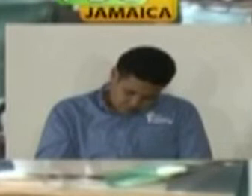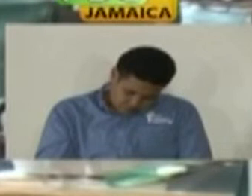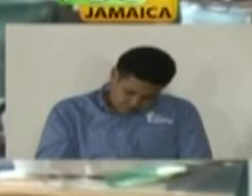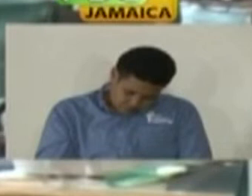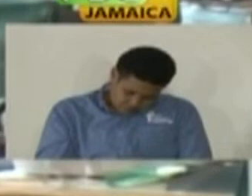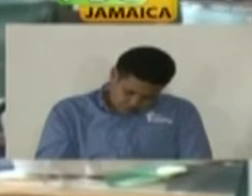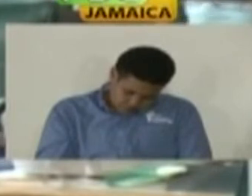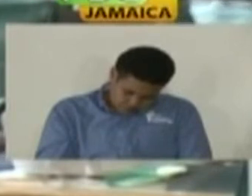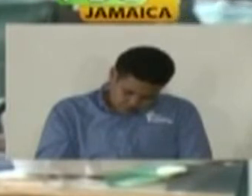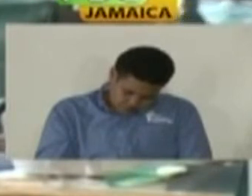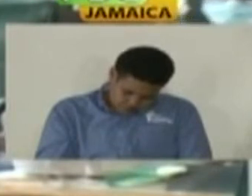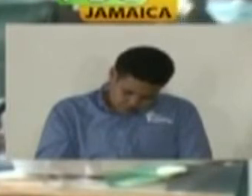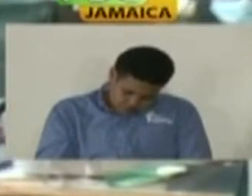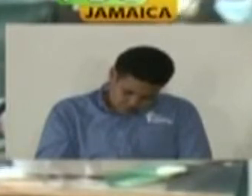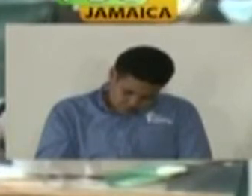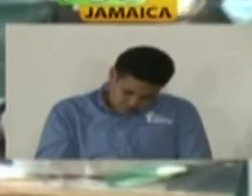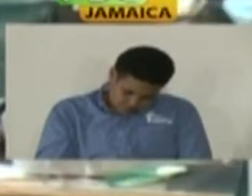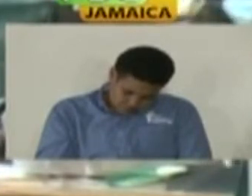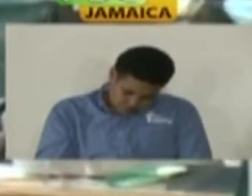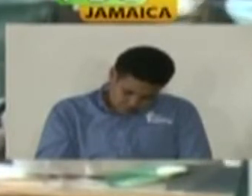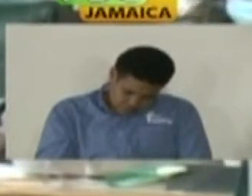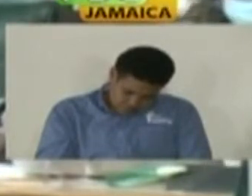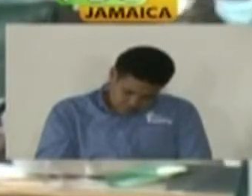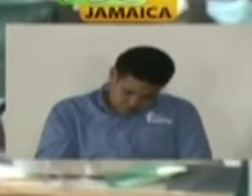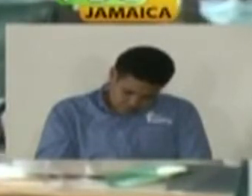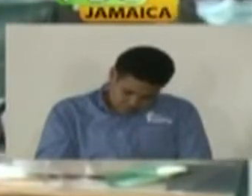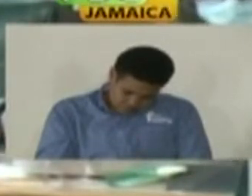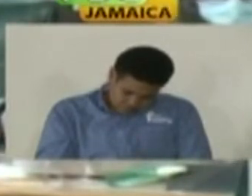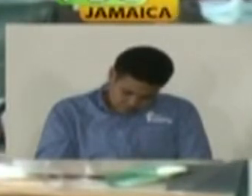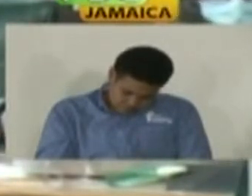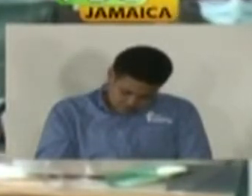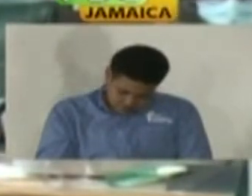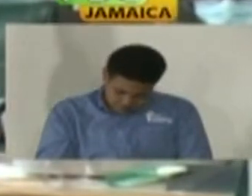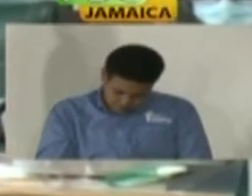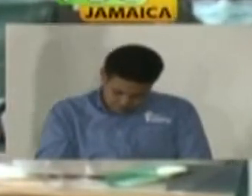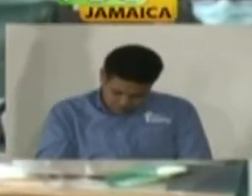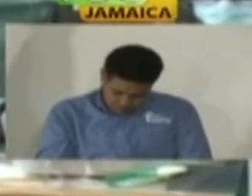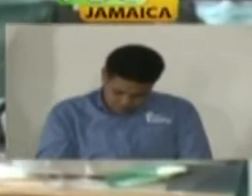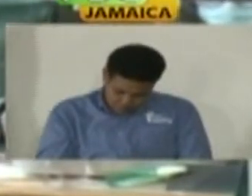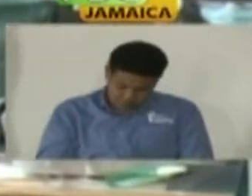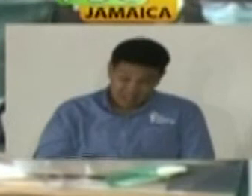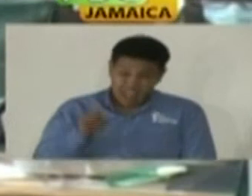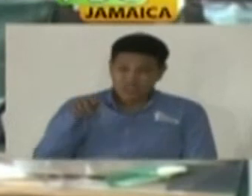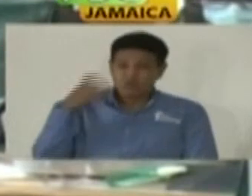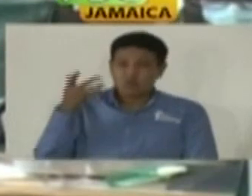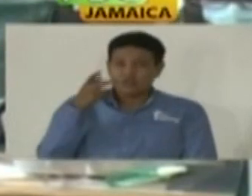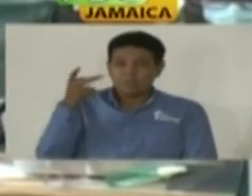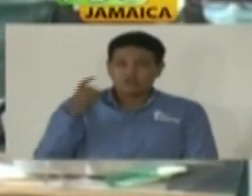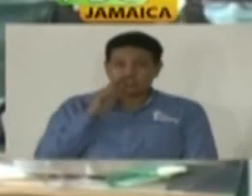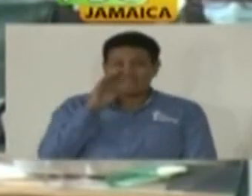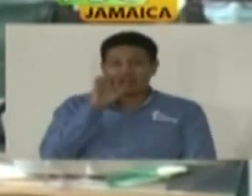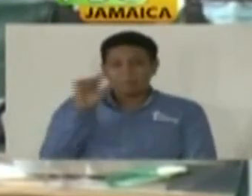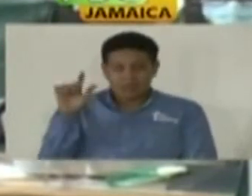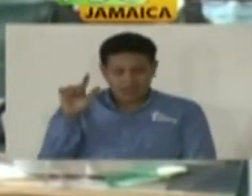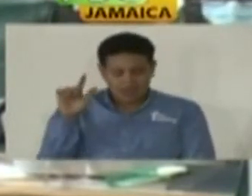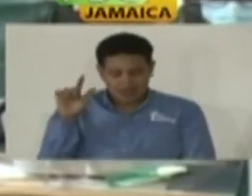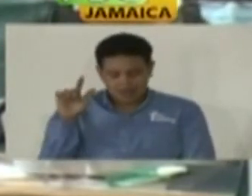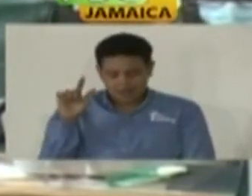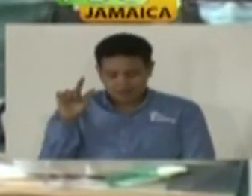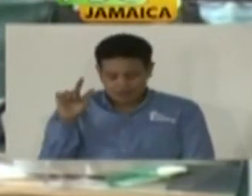provision in respect of bail carries over, but the matter is silent, or rather the appellate judicature bill is silent on that